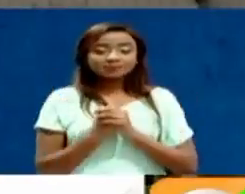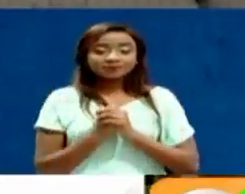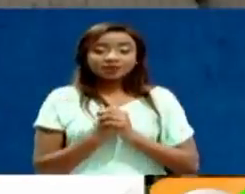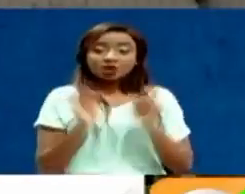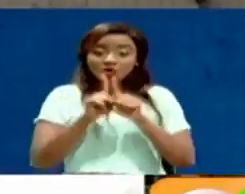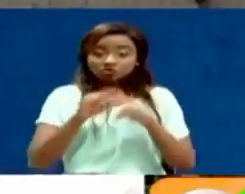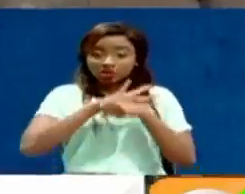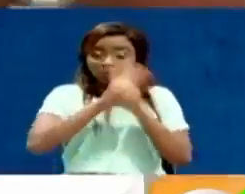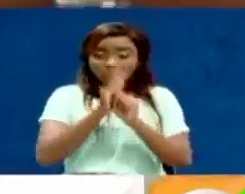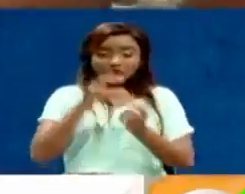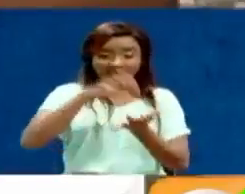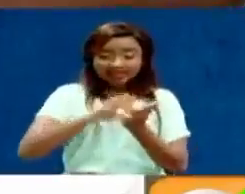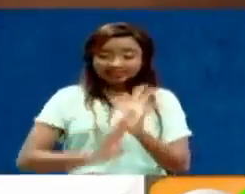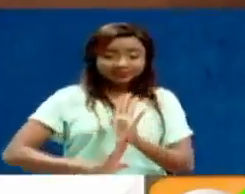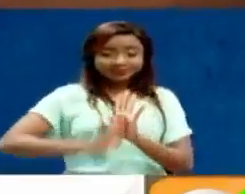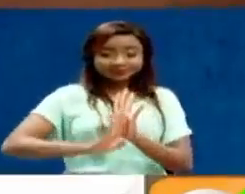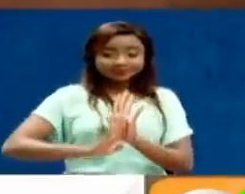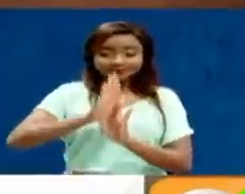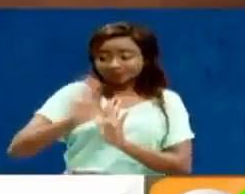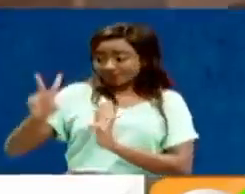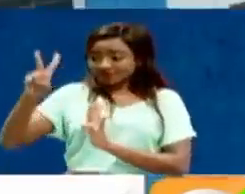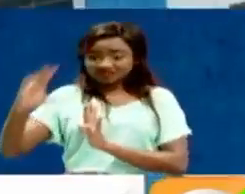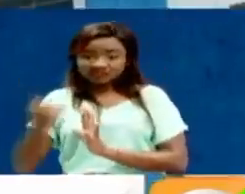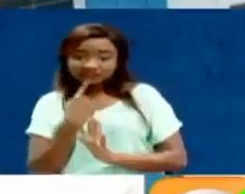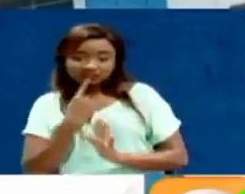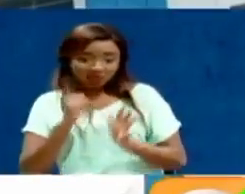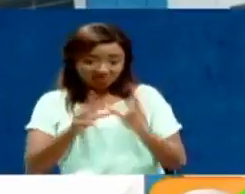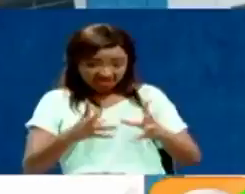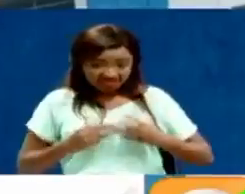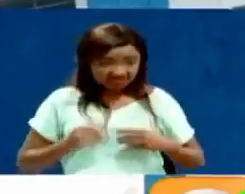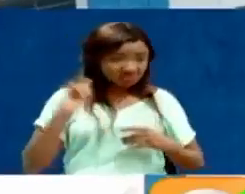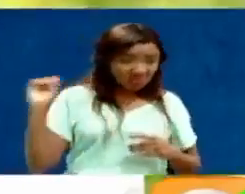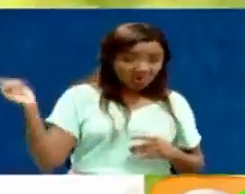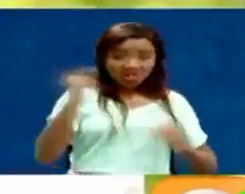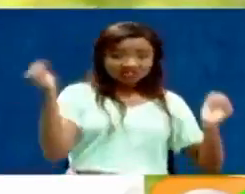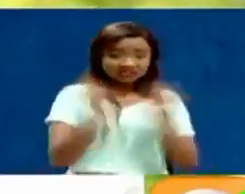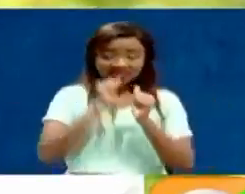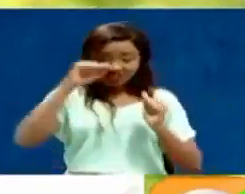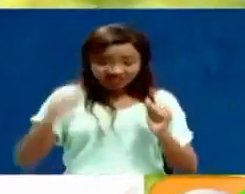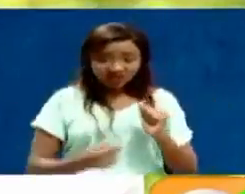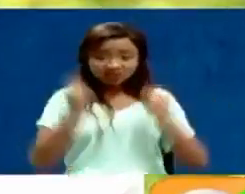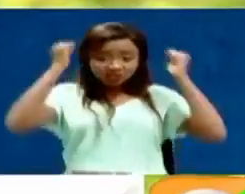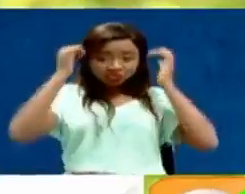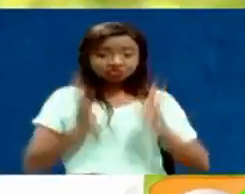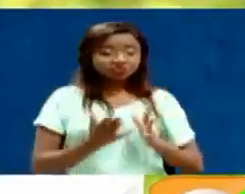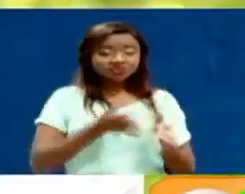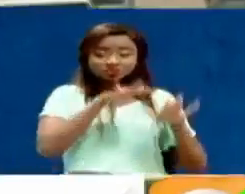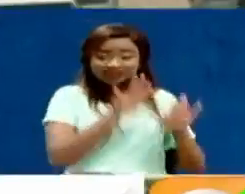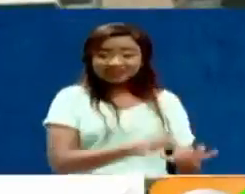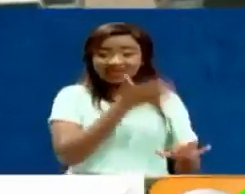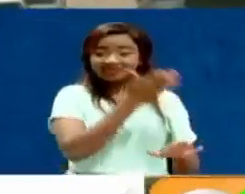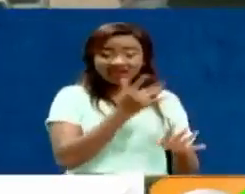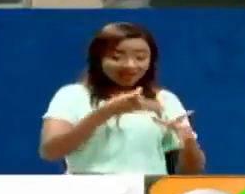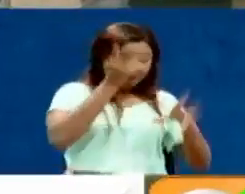the country rising each day, Professor Kiama says allowing the 10,000 students hosted at the university's main campus